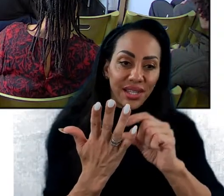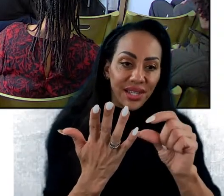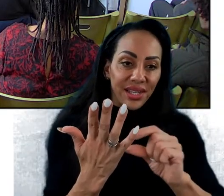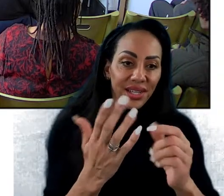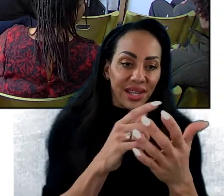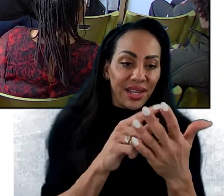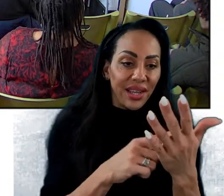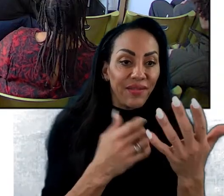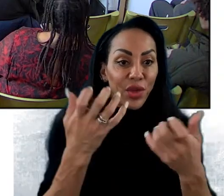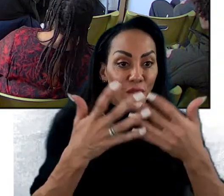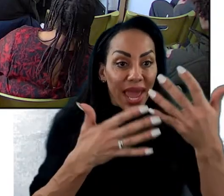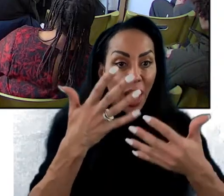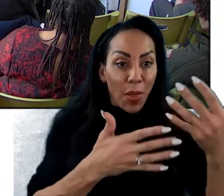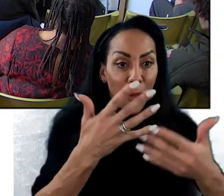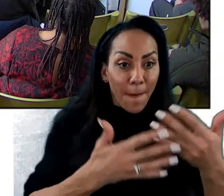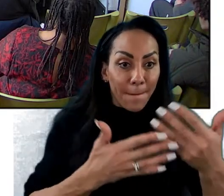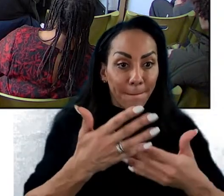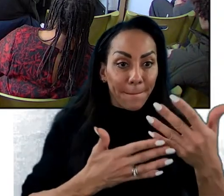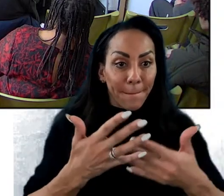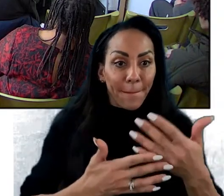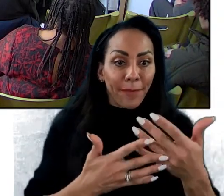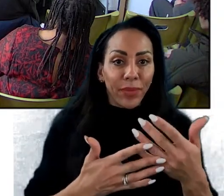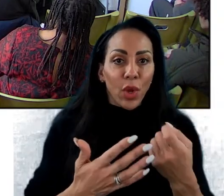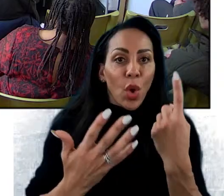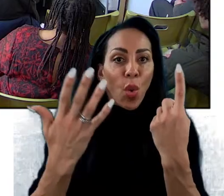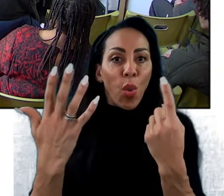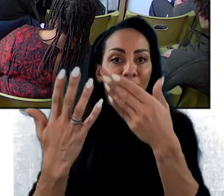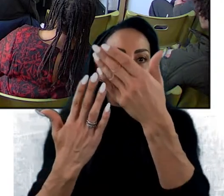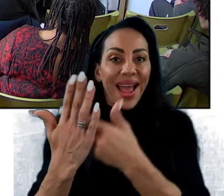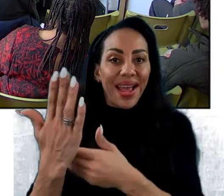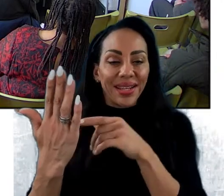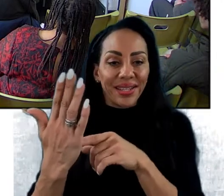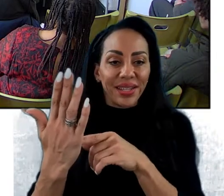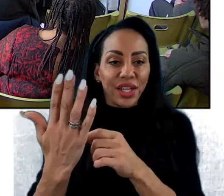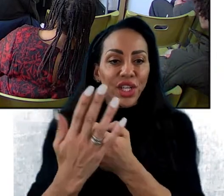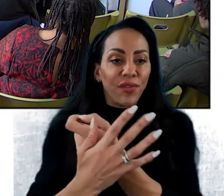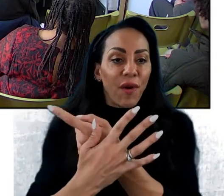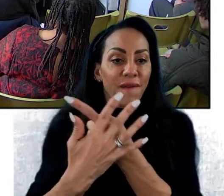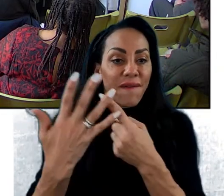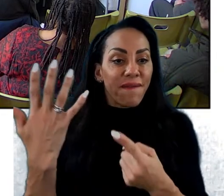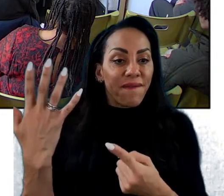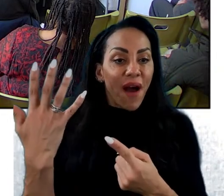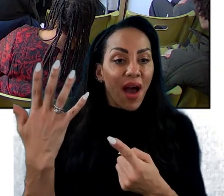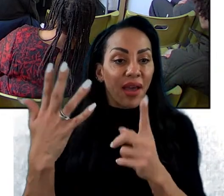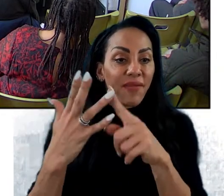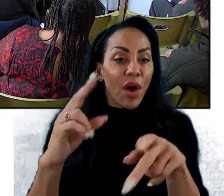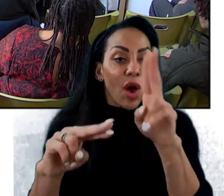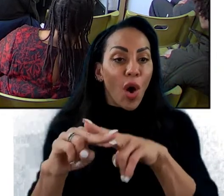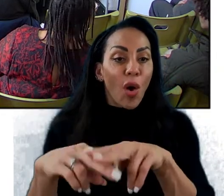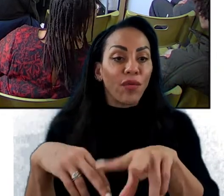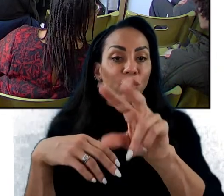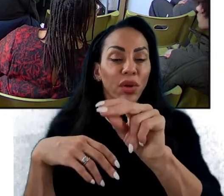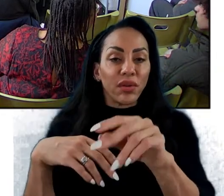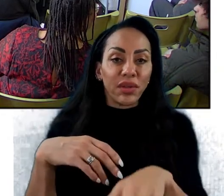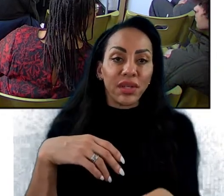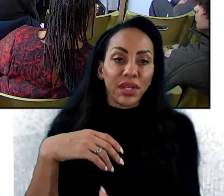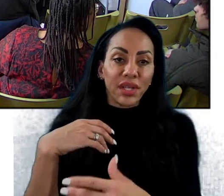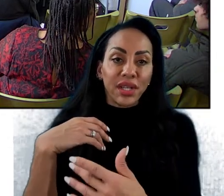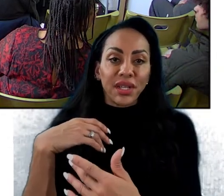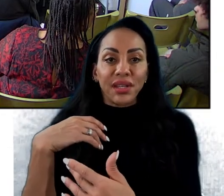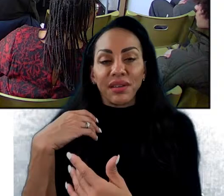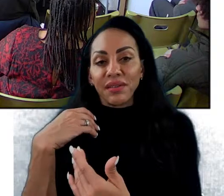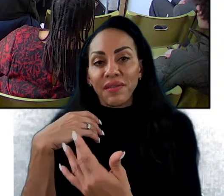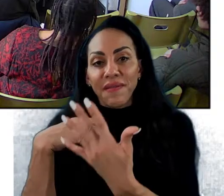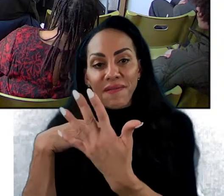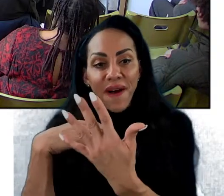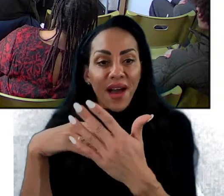Yeah. And so it's kind of like in one hand as well. Like you capture 5 of 12. Yeah, it's like there's 5 days in the week, there's 12 months in the year. These numbers just kept